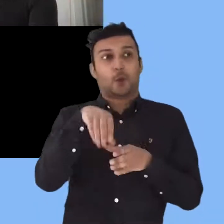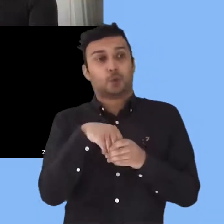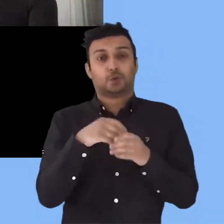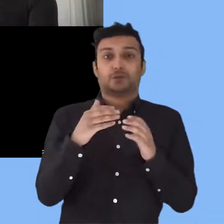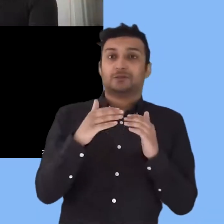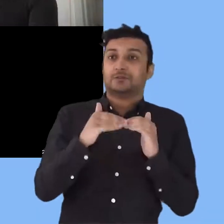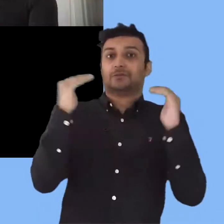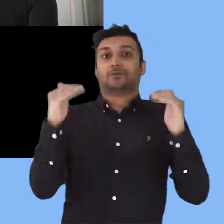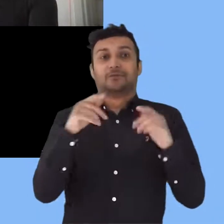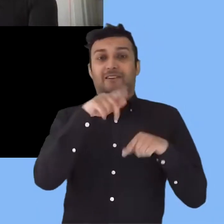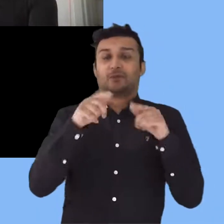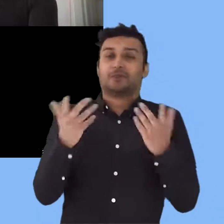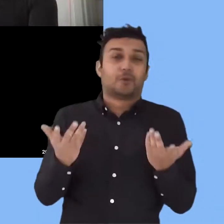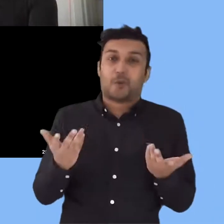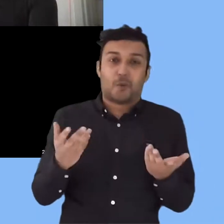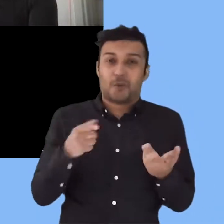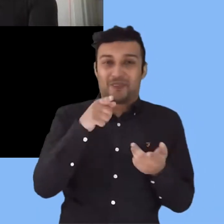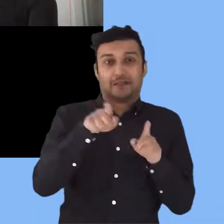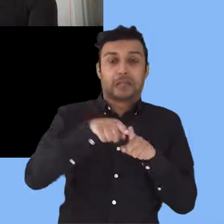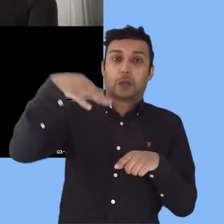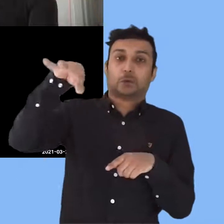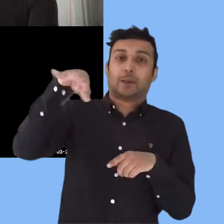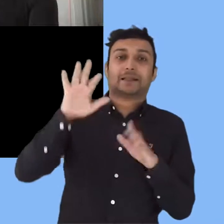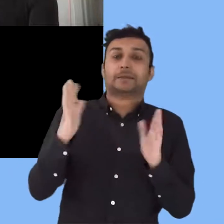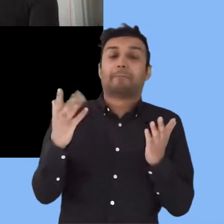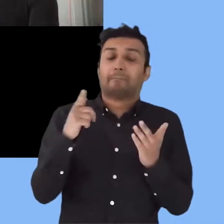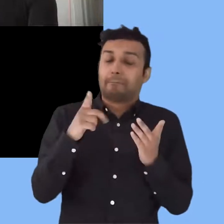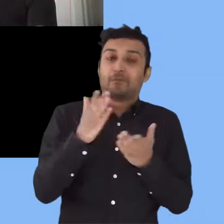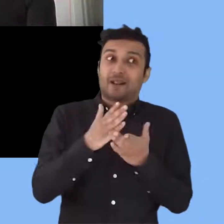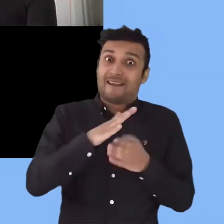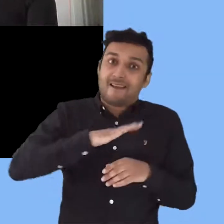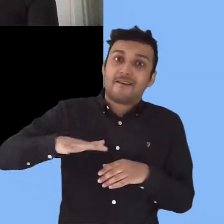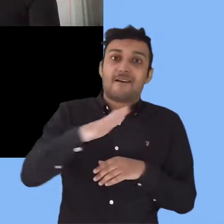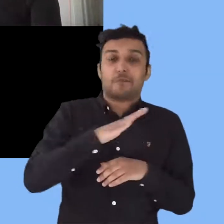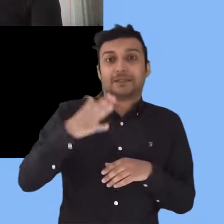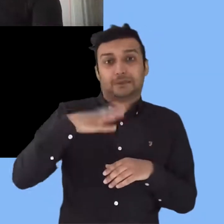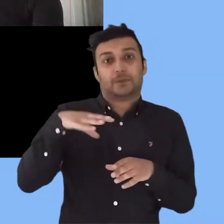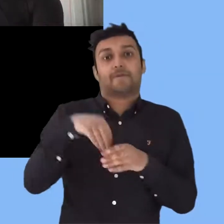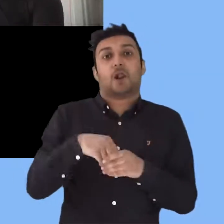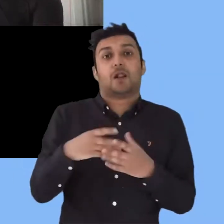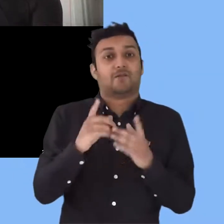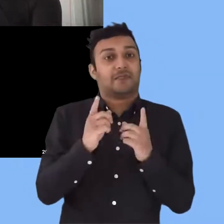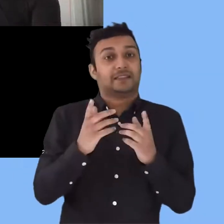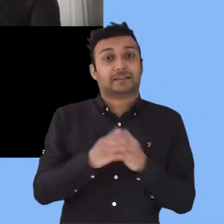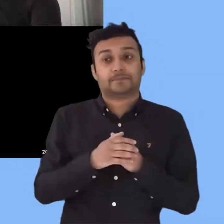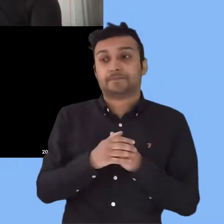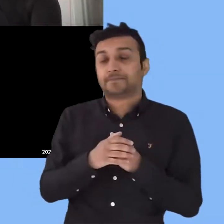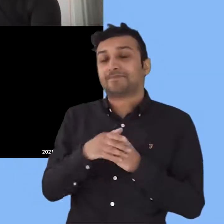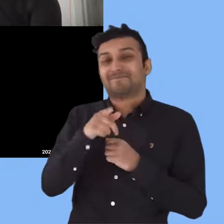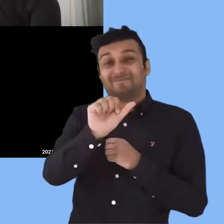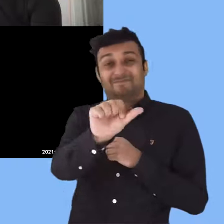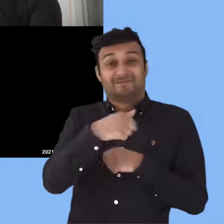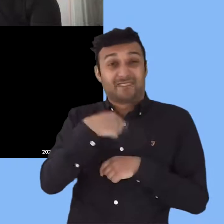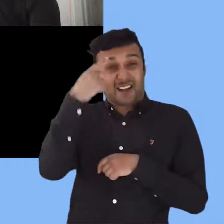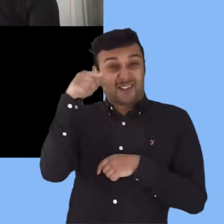inclusion person. It needs to be a whole setting approach there. I think that's often the approach though, isn't it? When you find yourself to